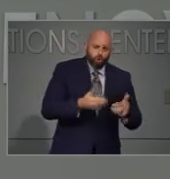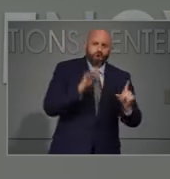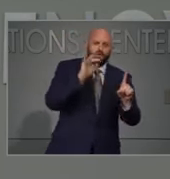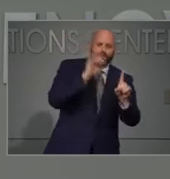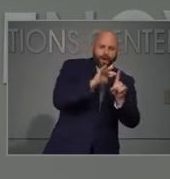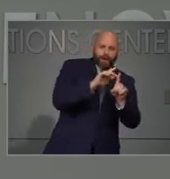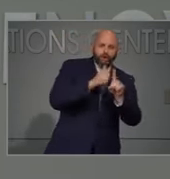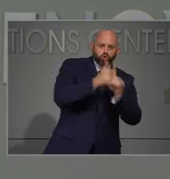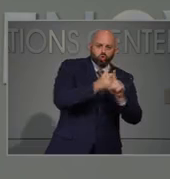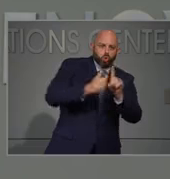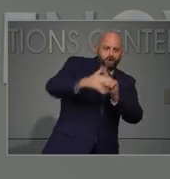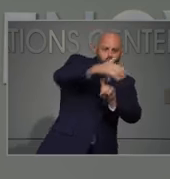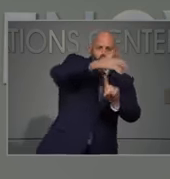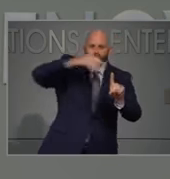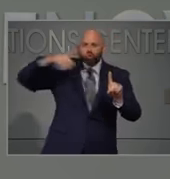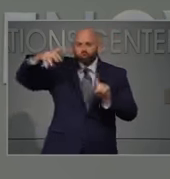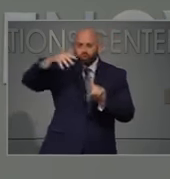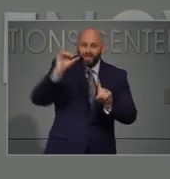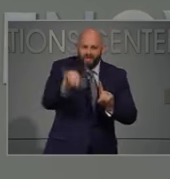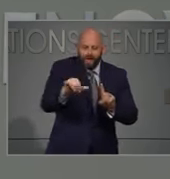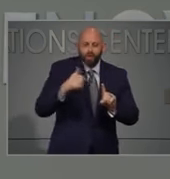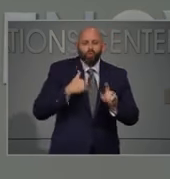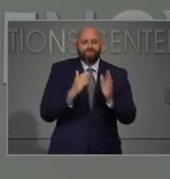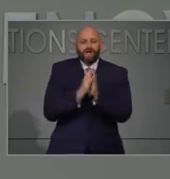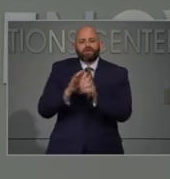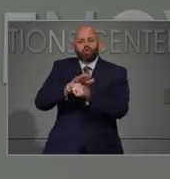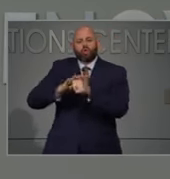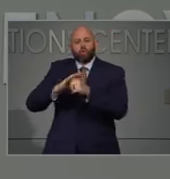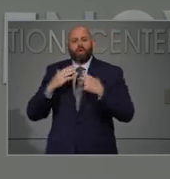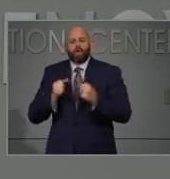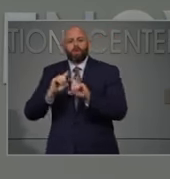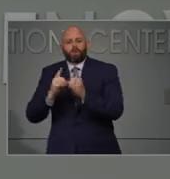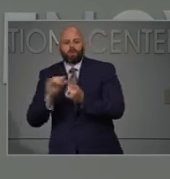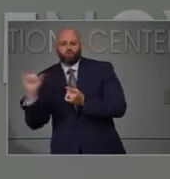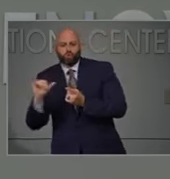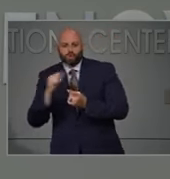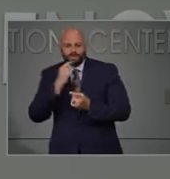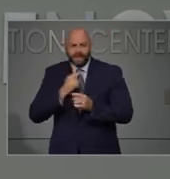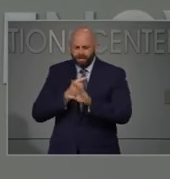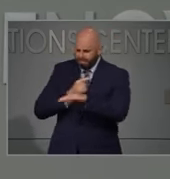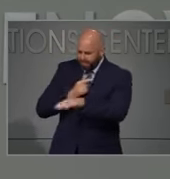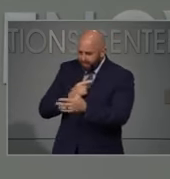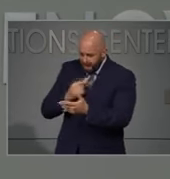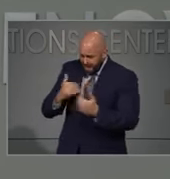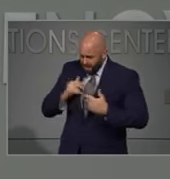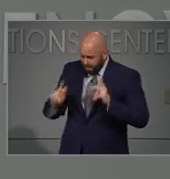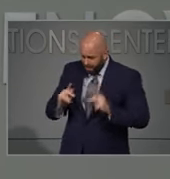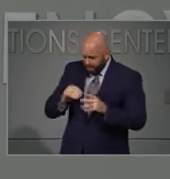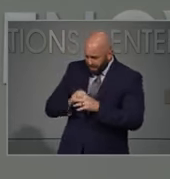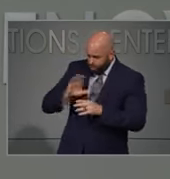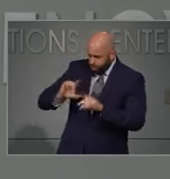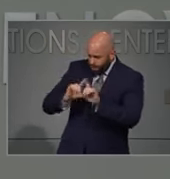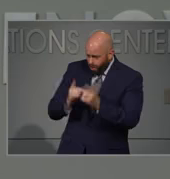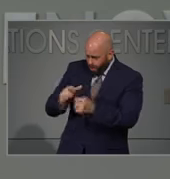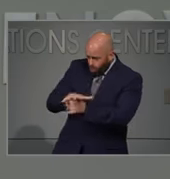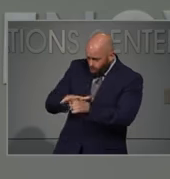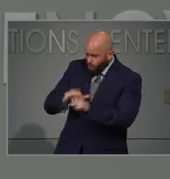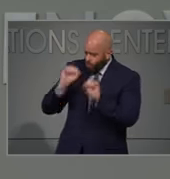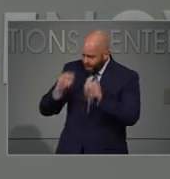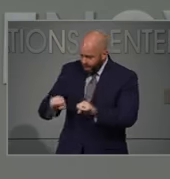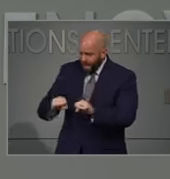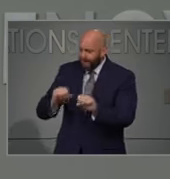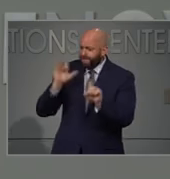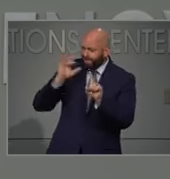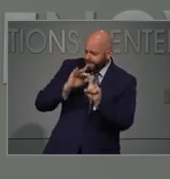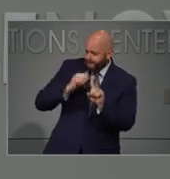have asked all of our local health departments to say, where do you have folks who may be working on other types of public health